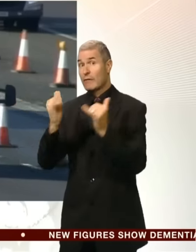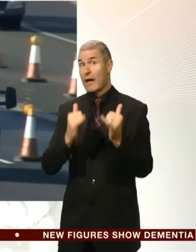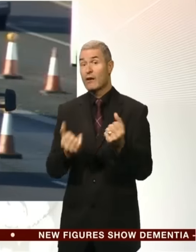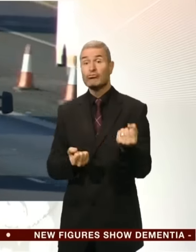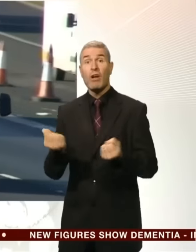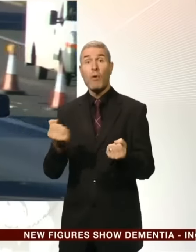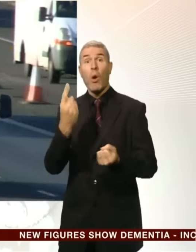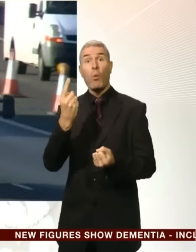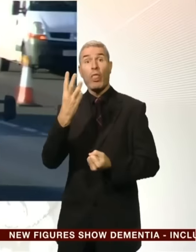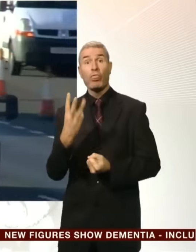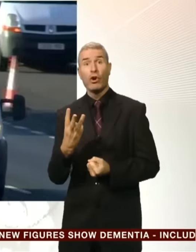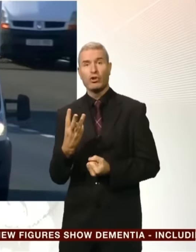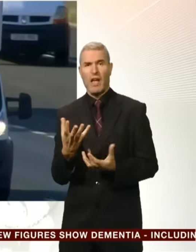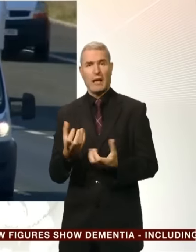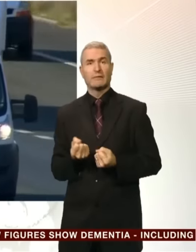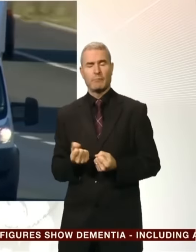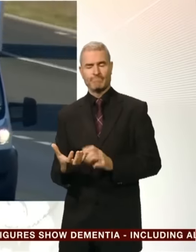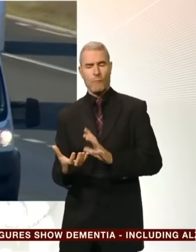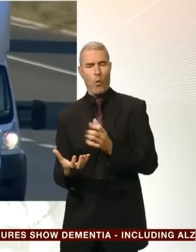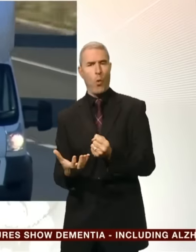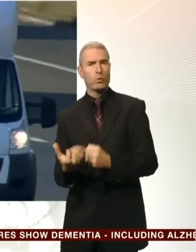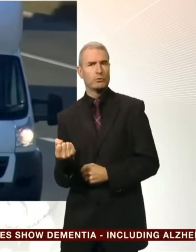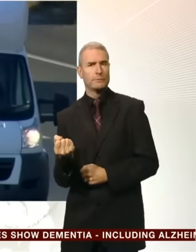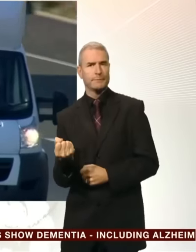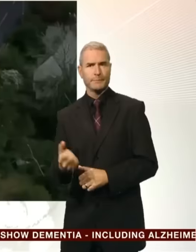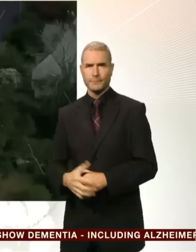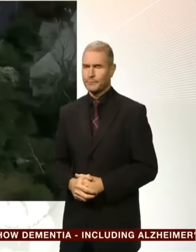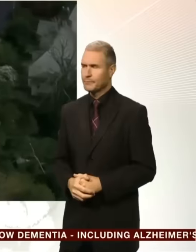of drivers admit holding their mobile devices.